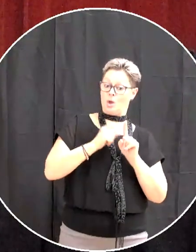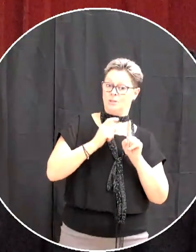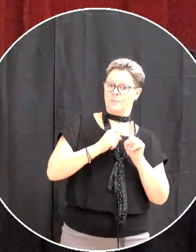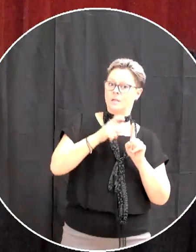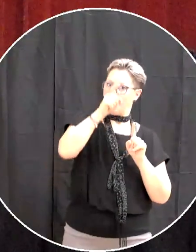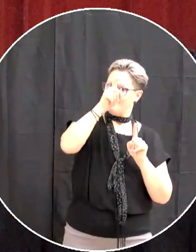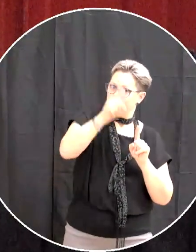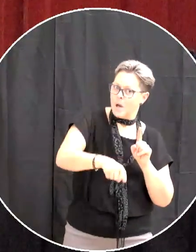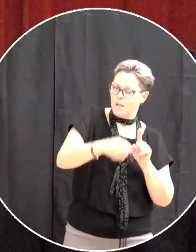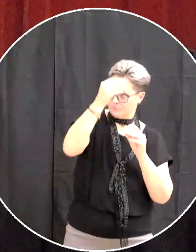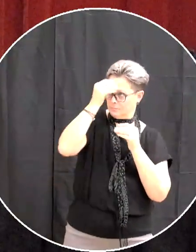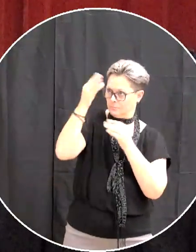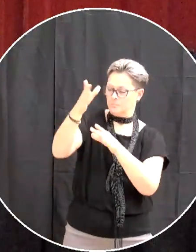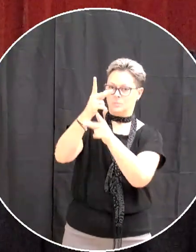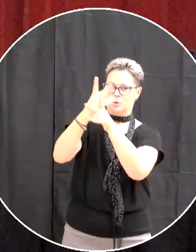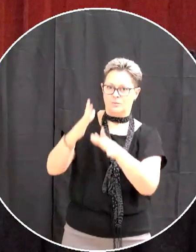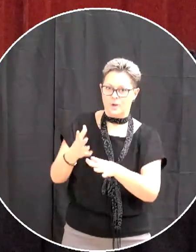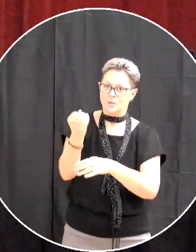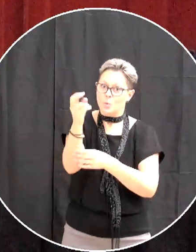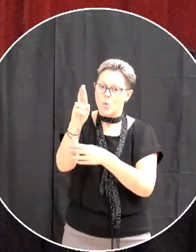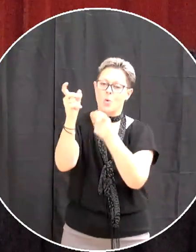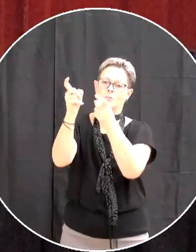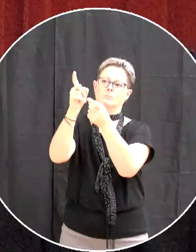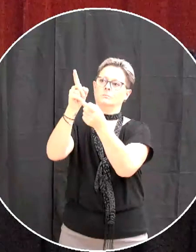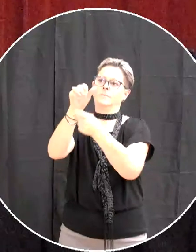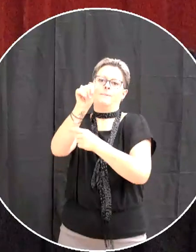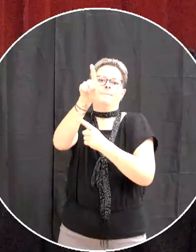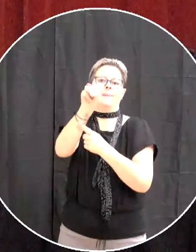immediate supervisor or school administrator.